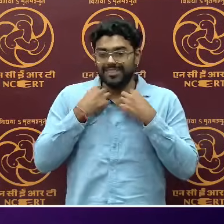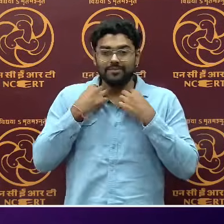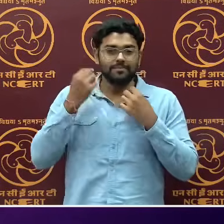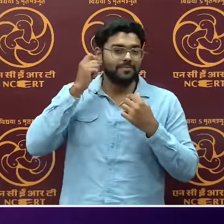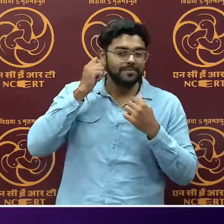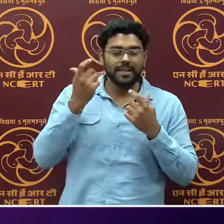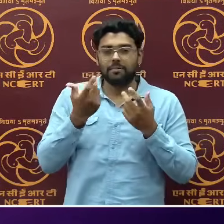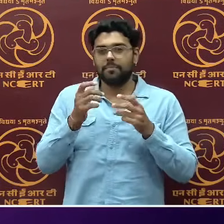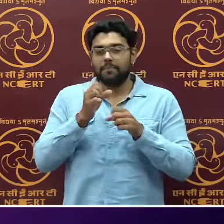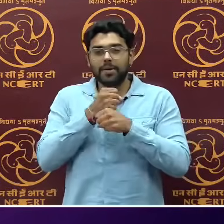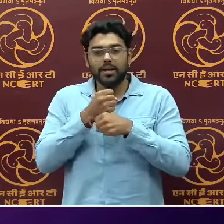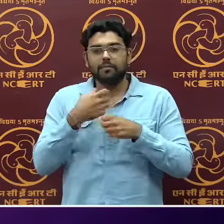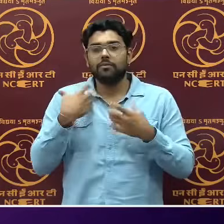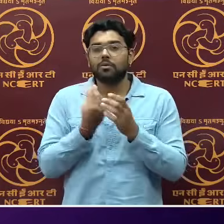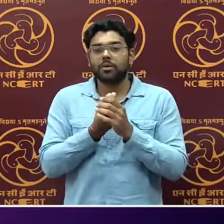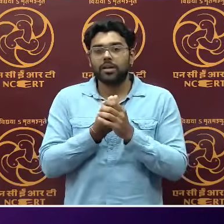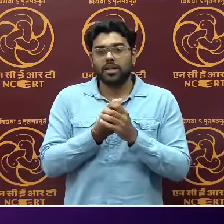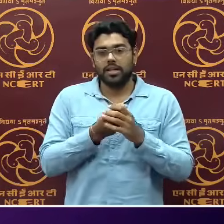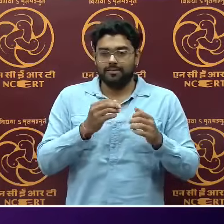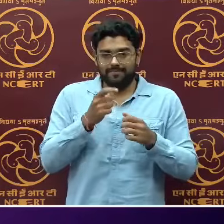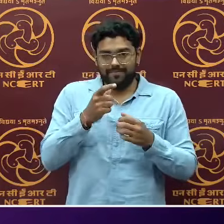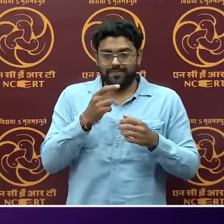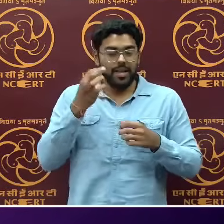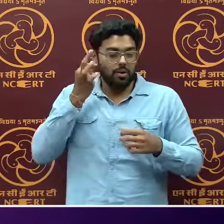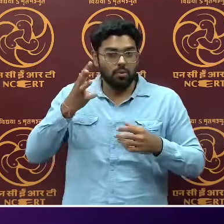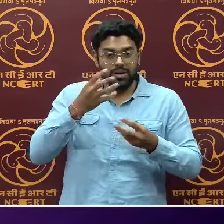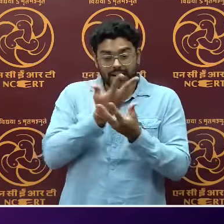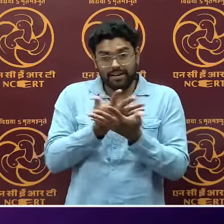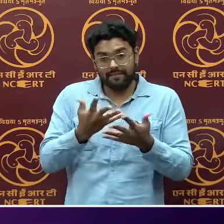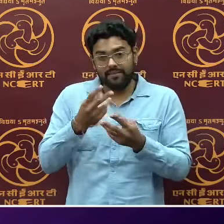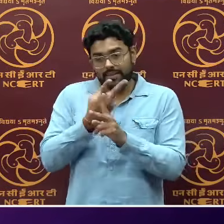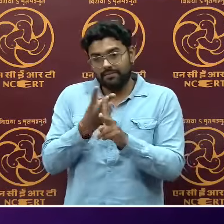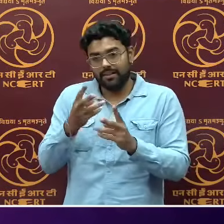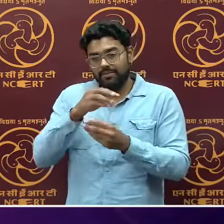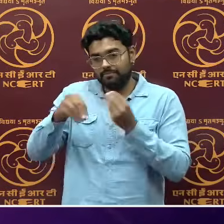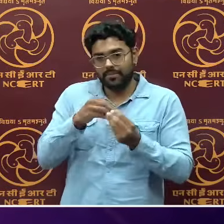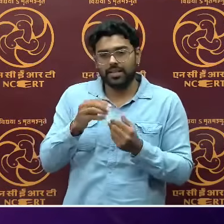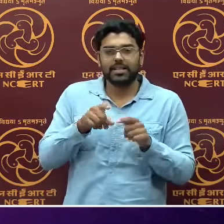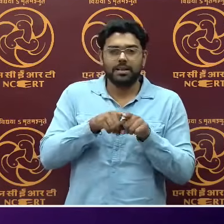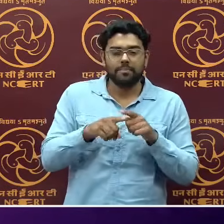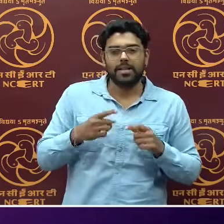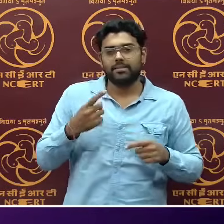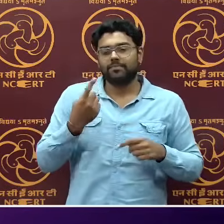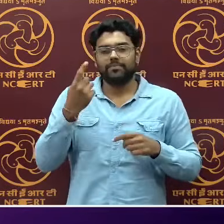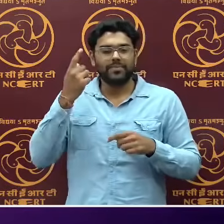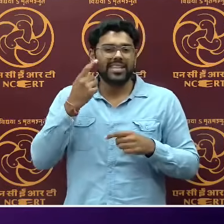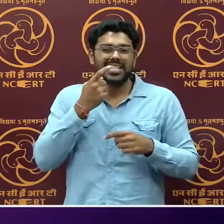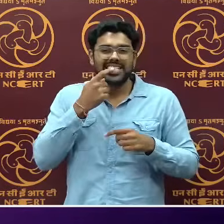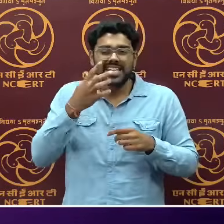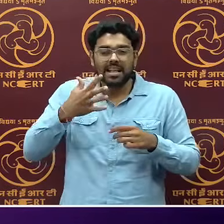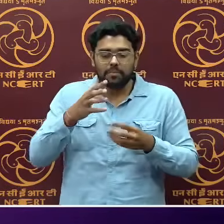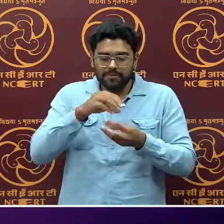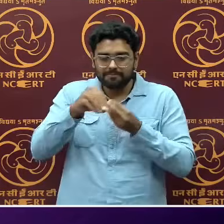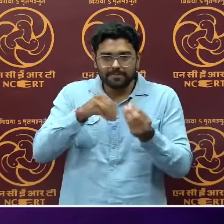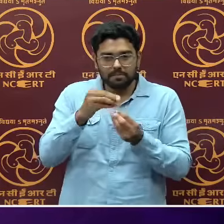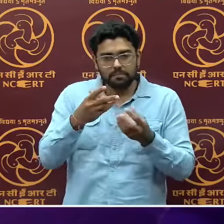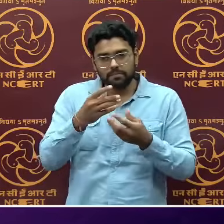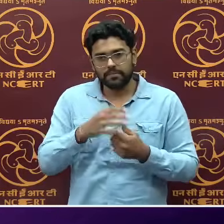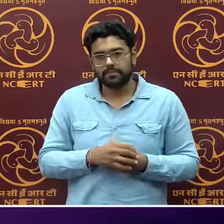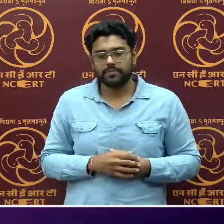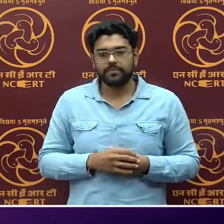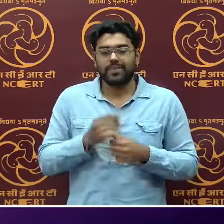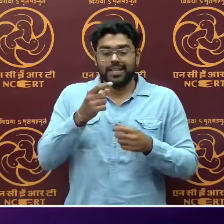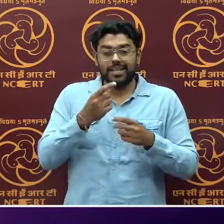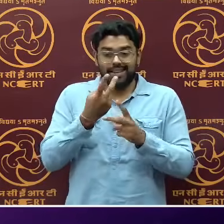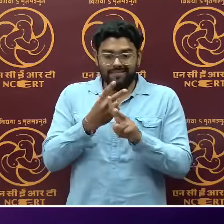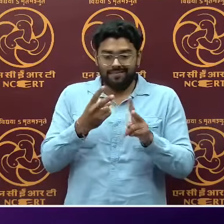We alloy the gold with some other metal like copper or silver. Yes, so that 2 carat of